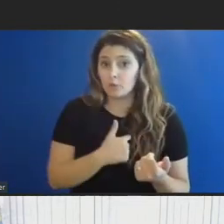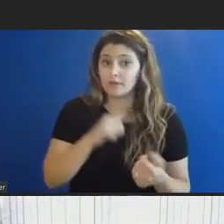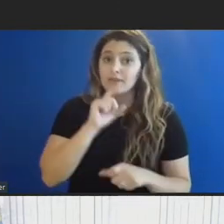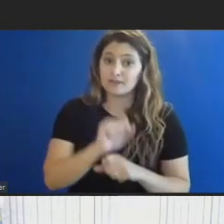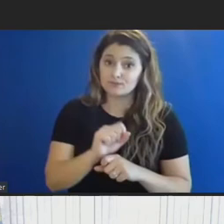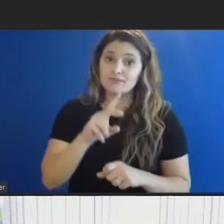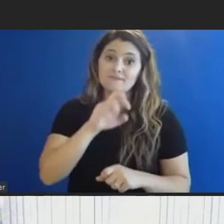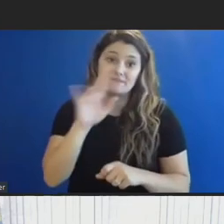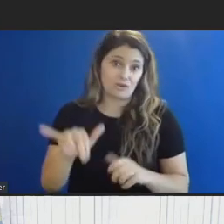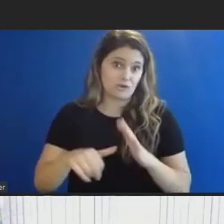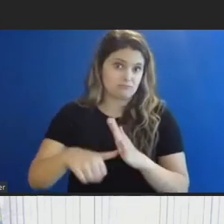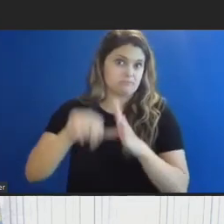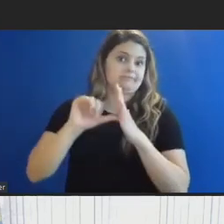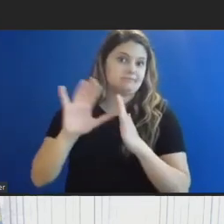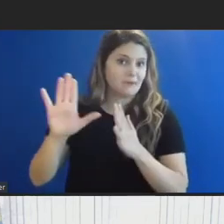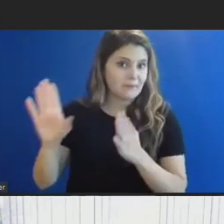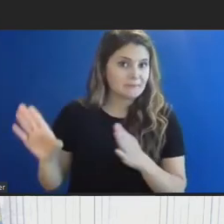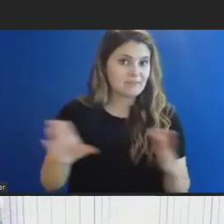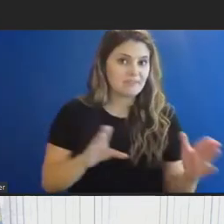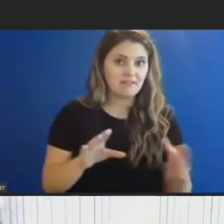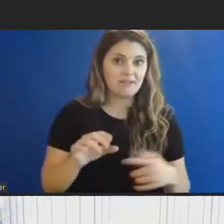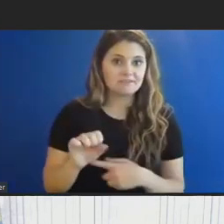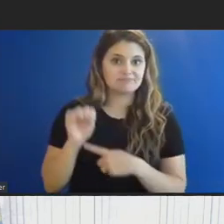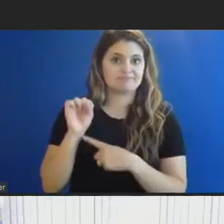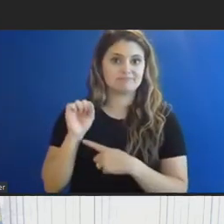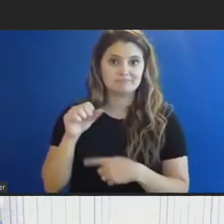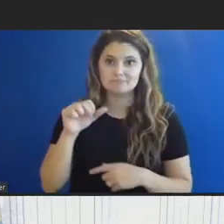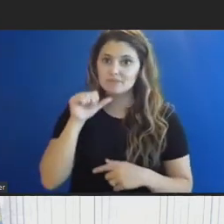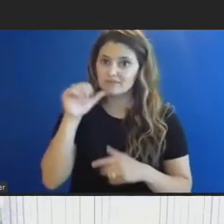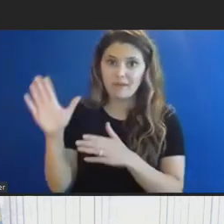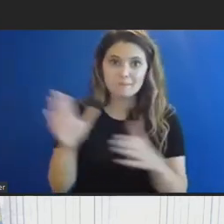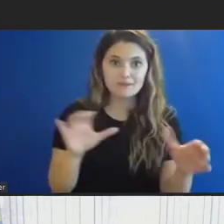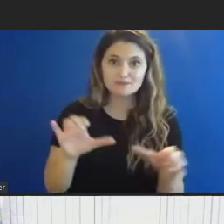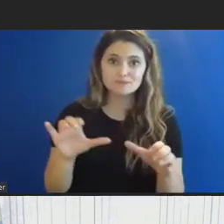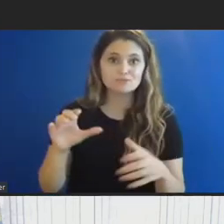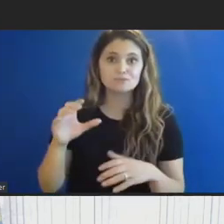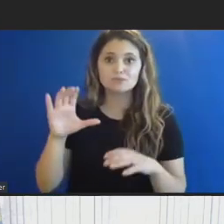very impressed by their plan. They're not going to do their concerts.